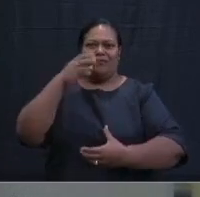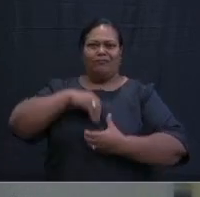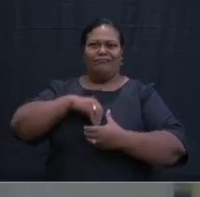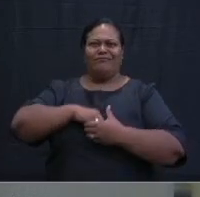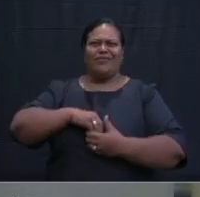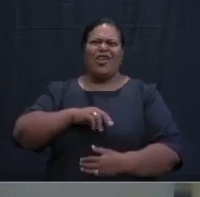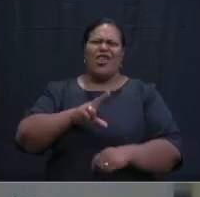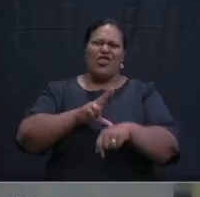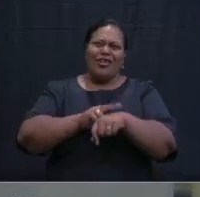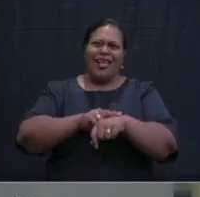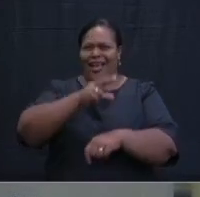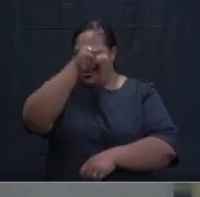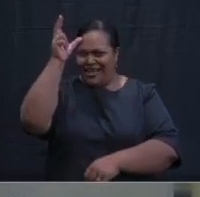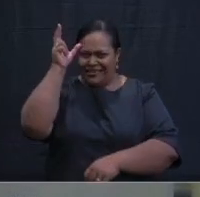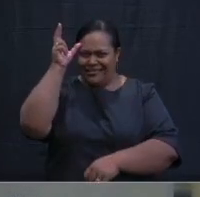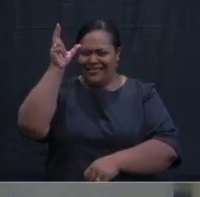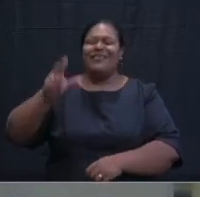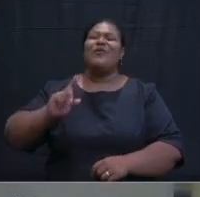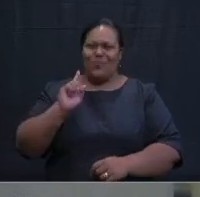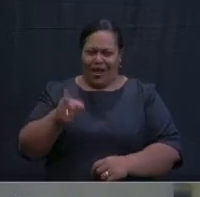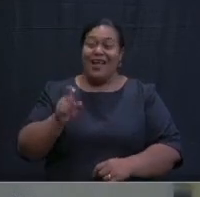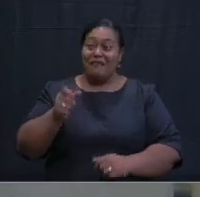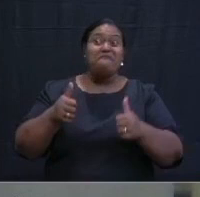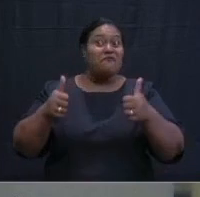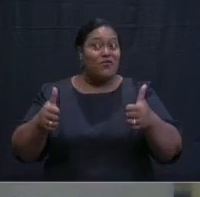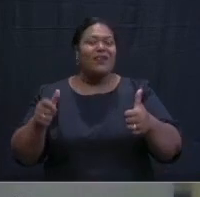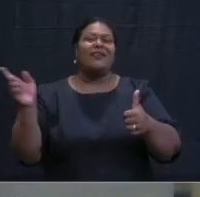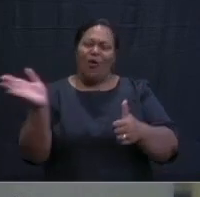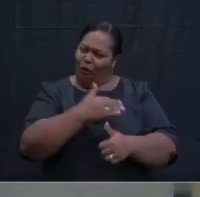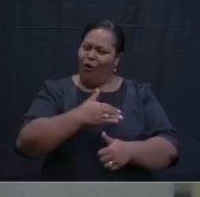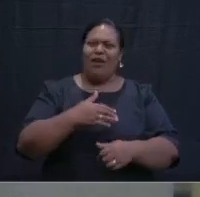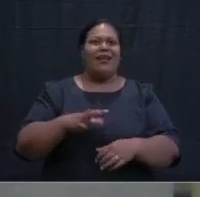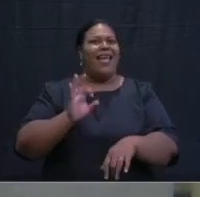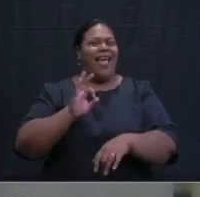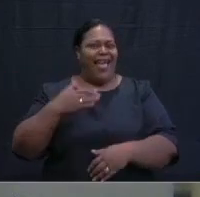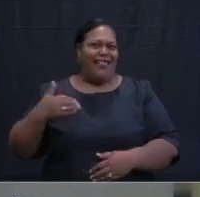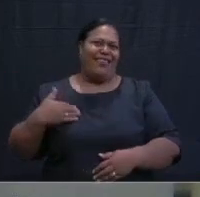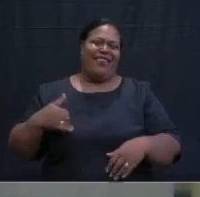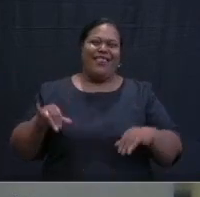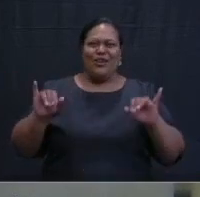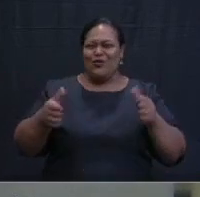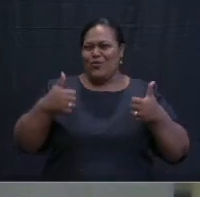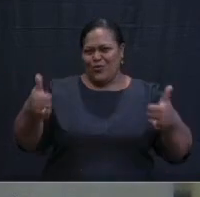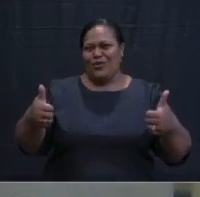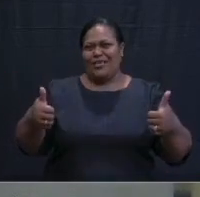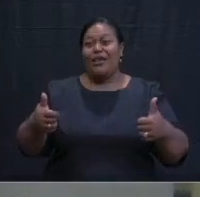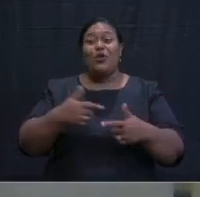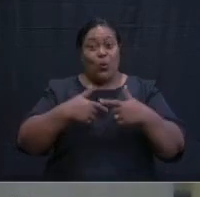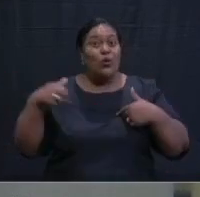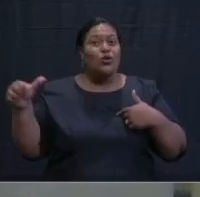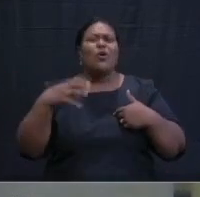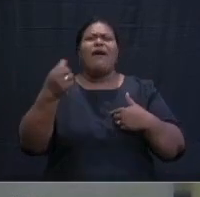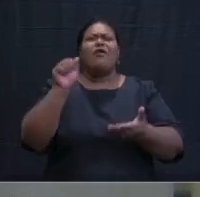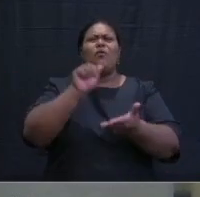profession in healthcare and medicine. That is why we should have the right human